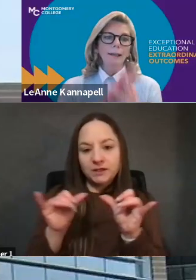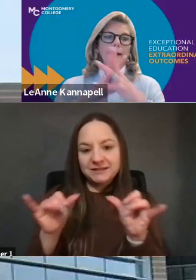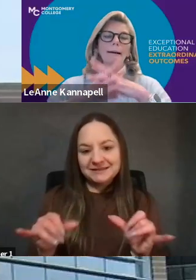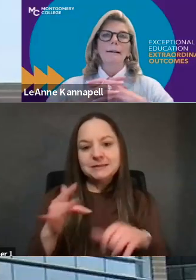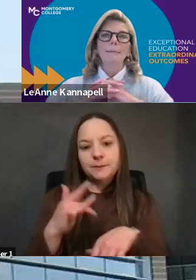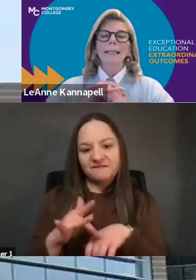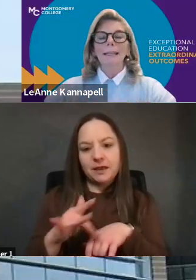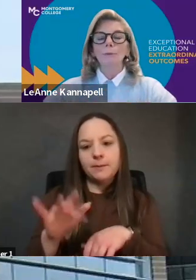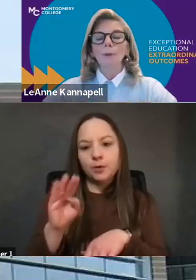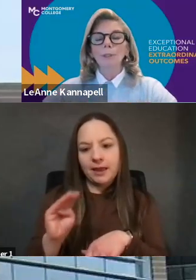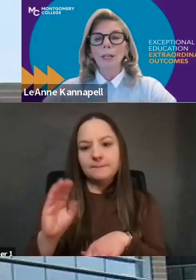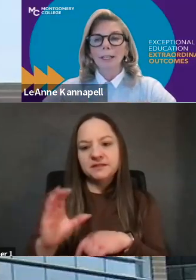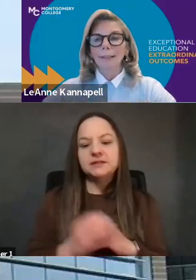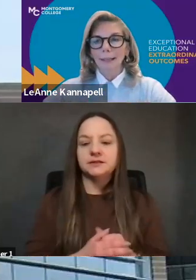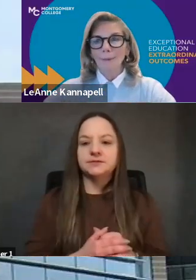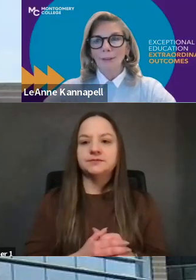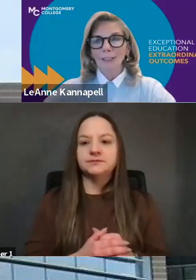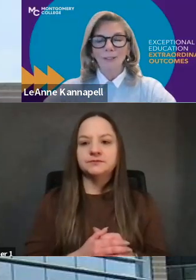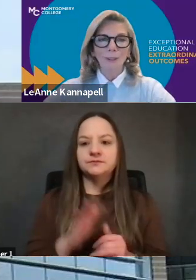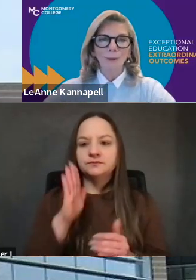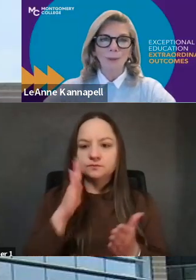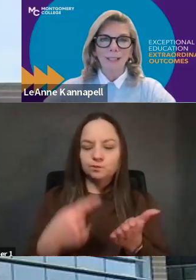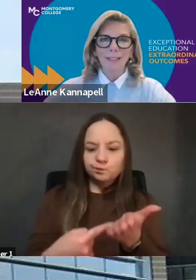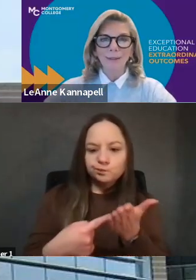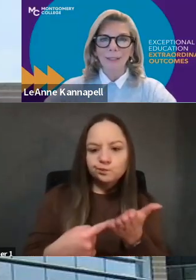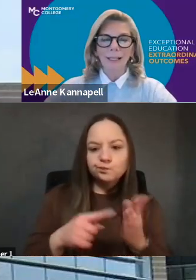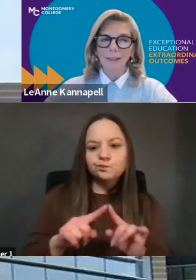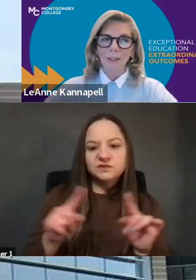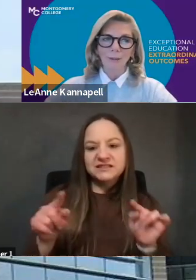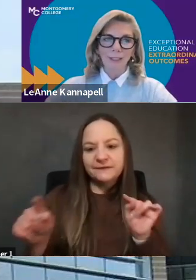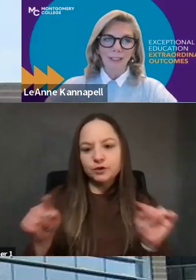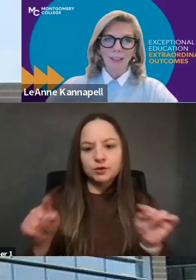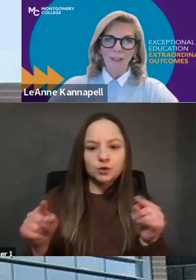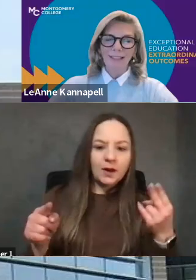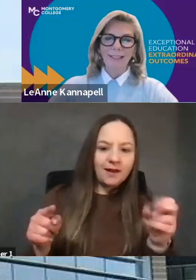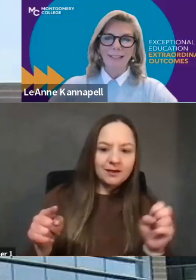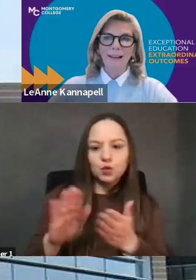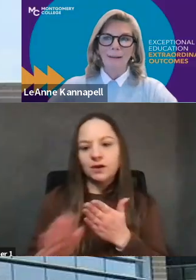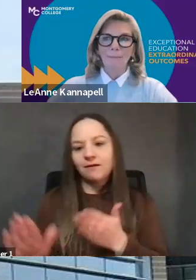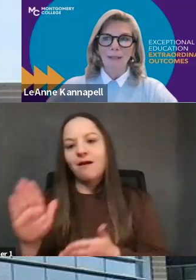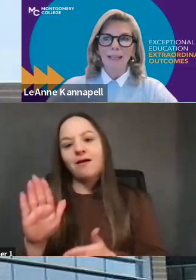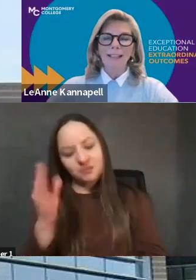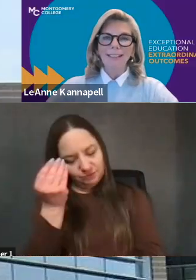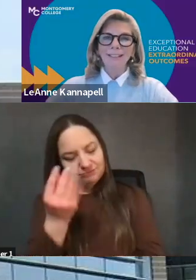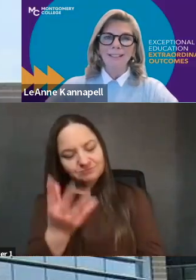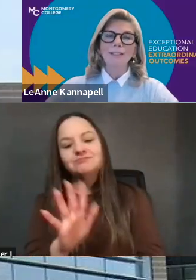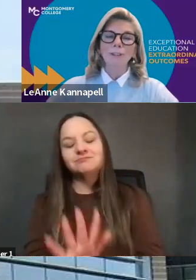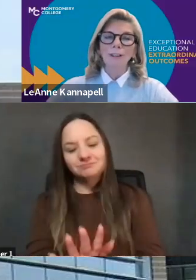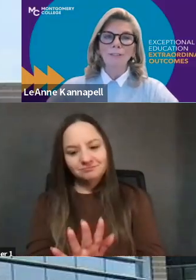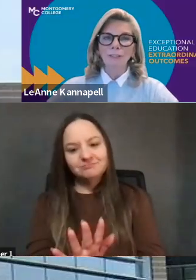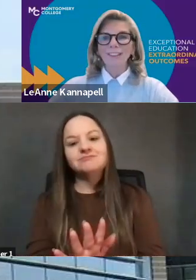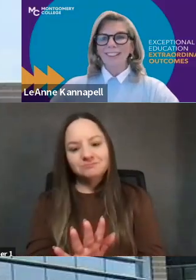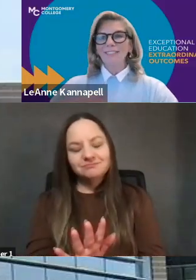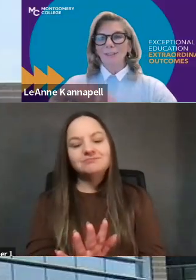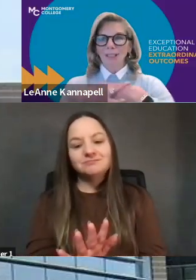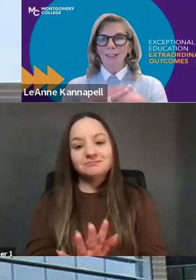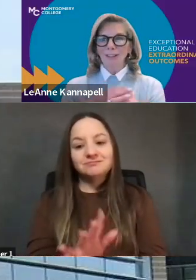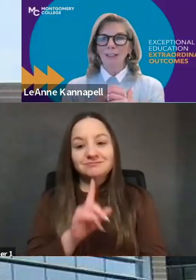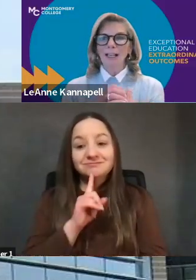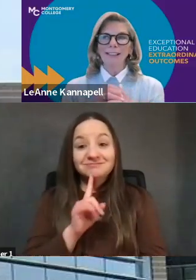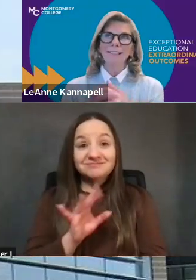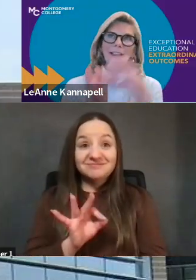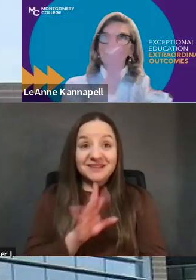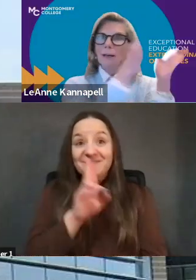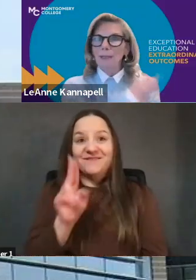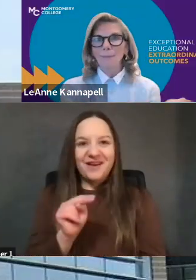College. And again, we will talk a lot about the difference between high school and college. And I will tell you, it's a very fun thing for me to